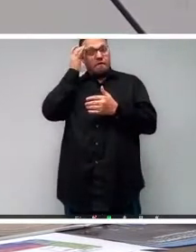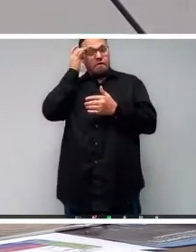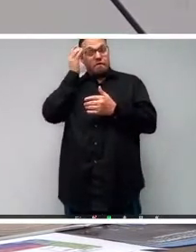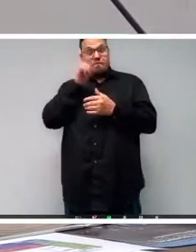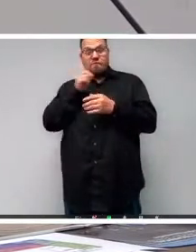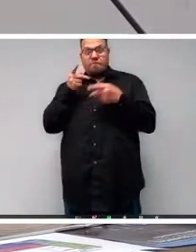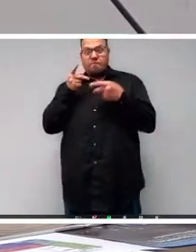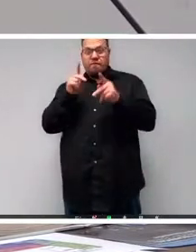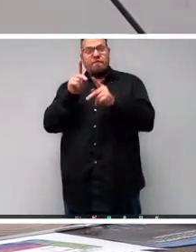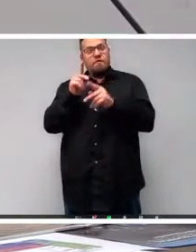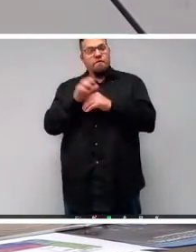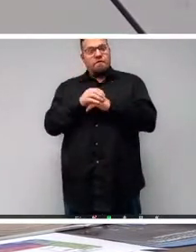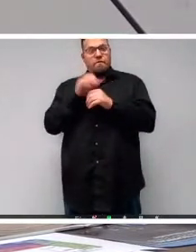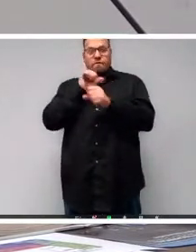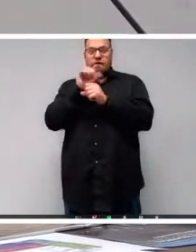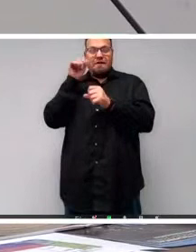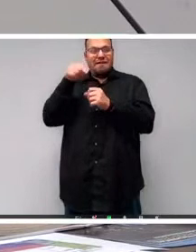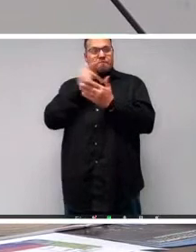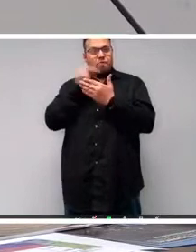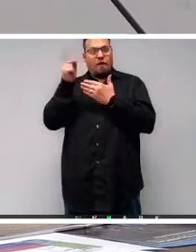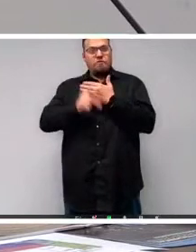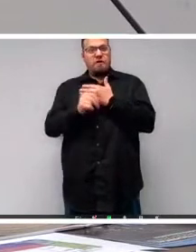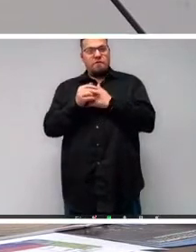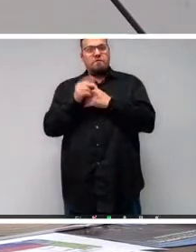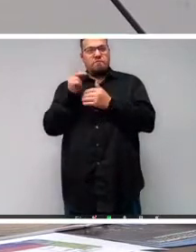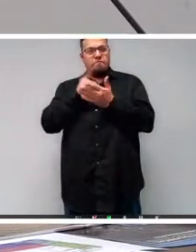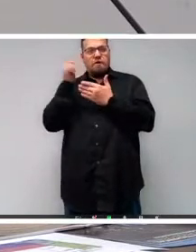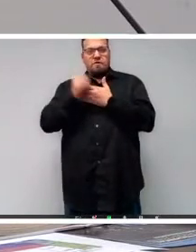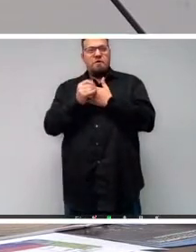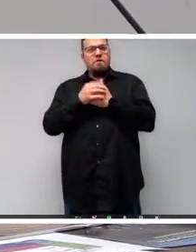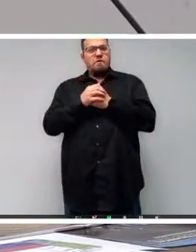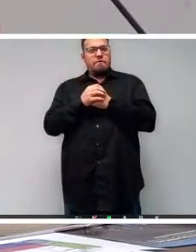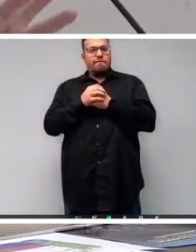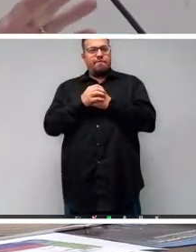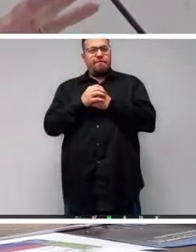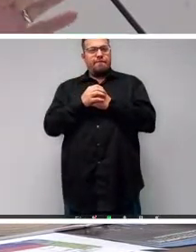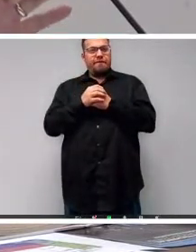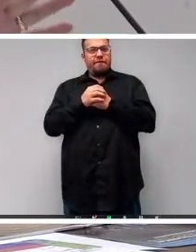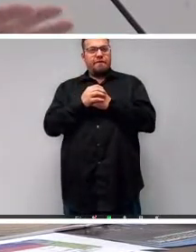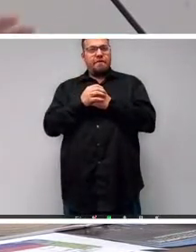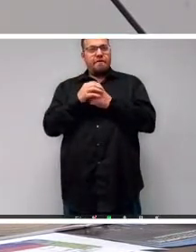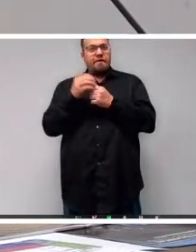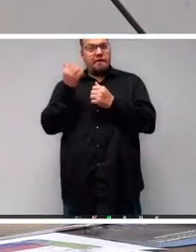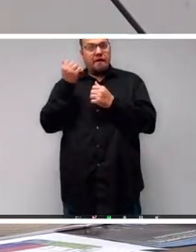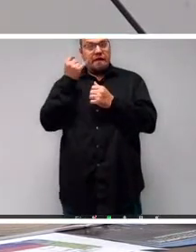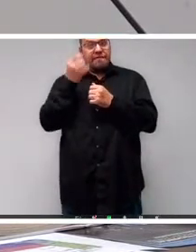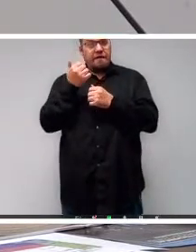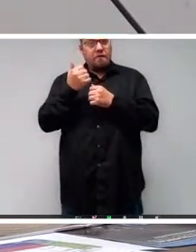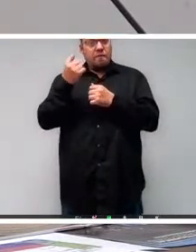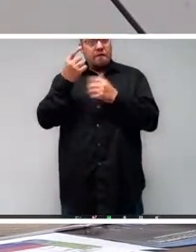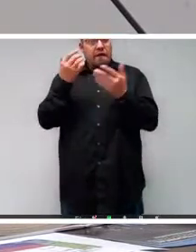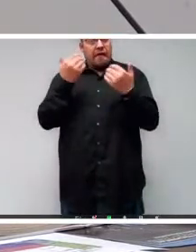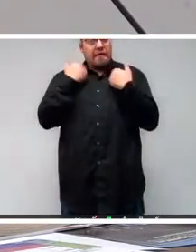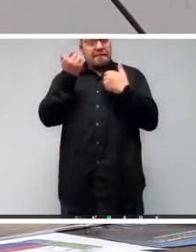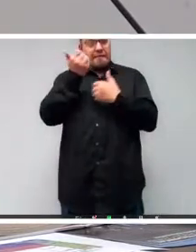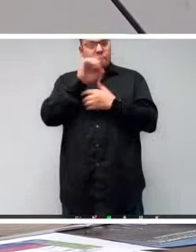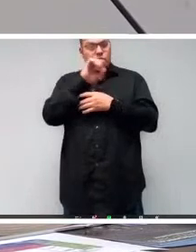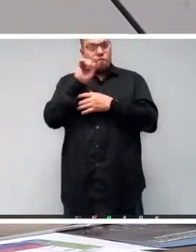work on this project. And I think you've hit all the major points. If anyone has any questions